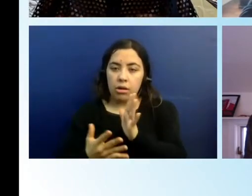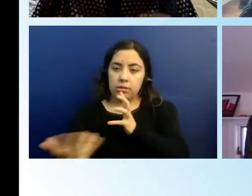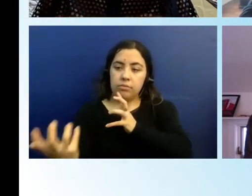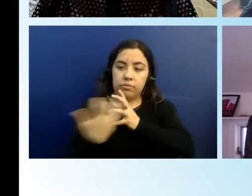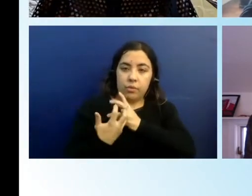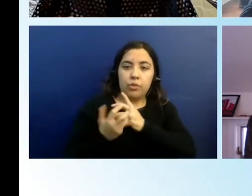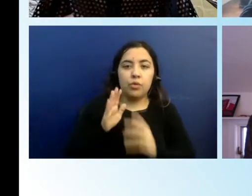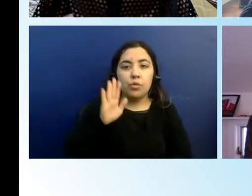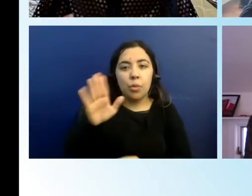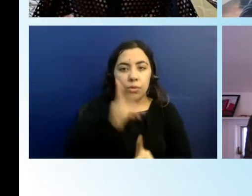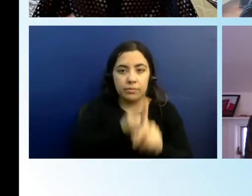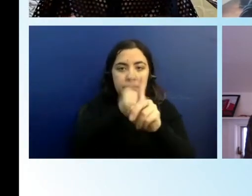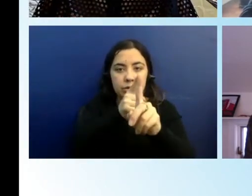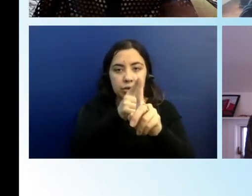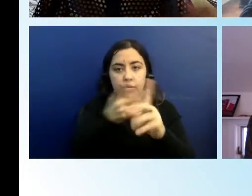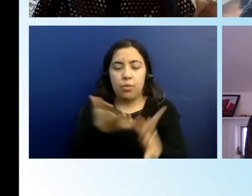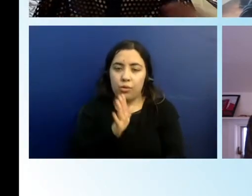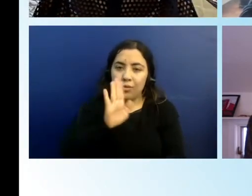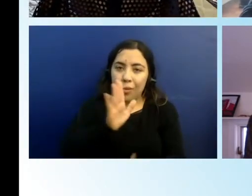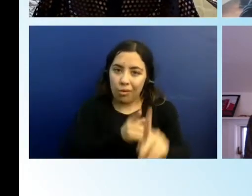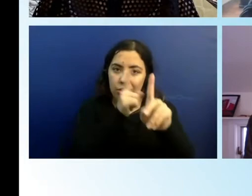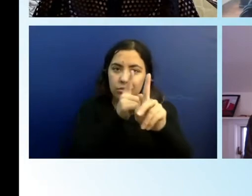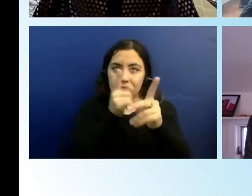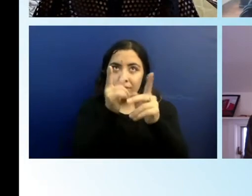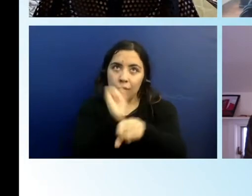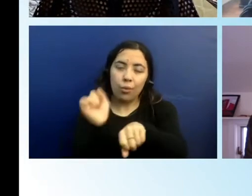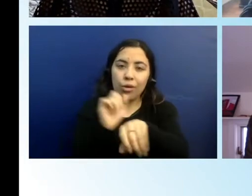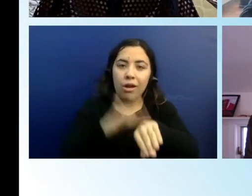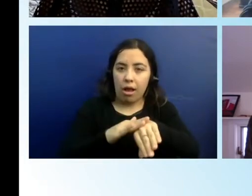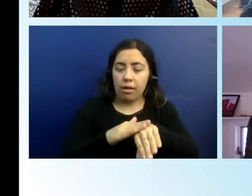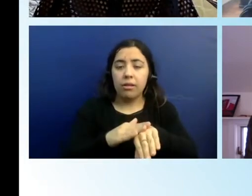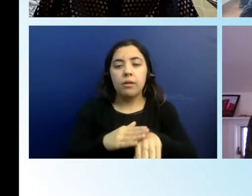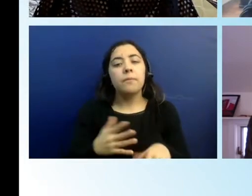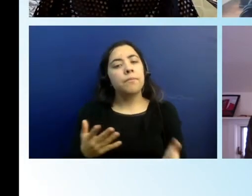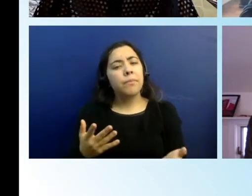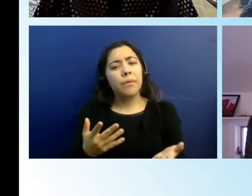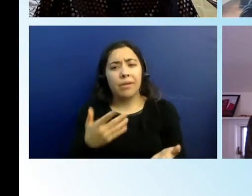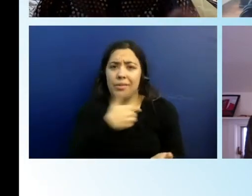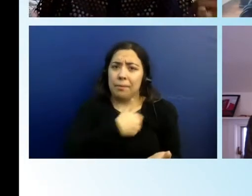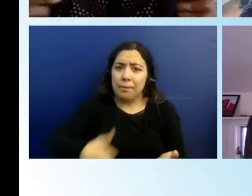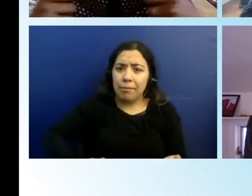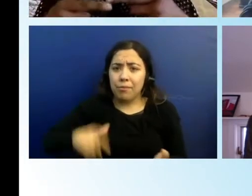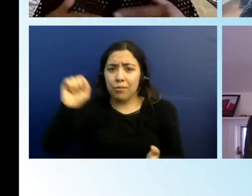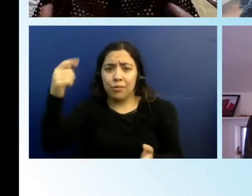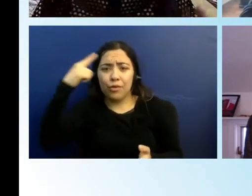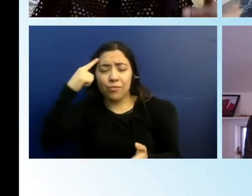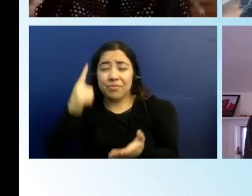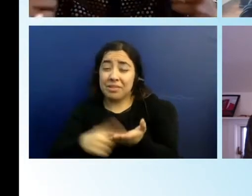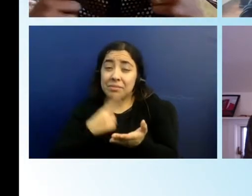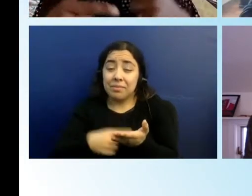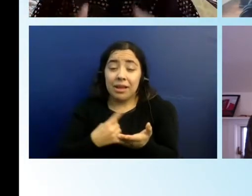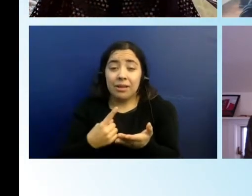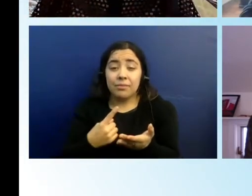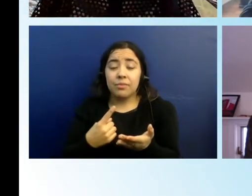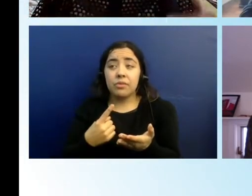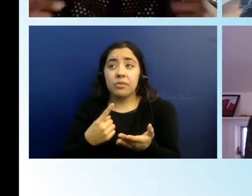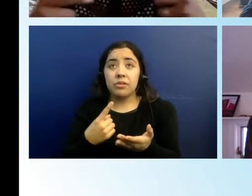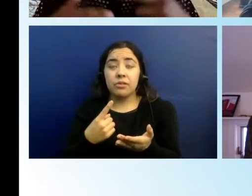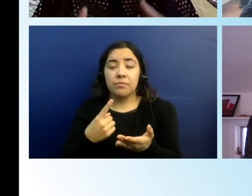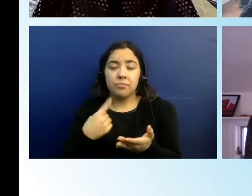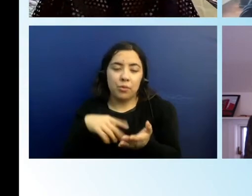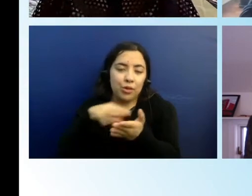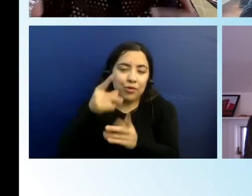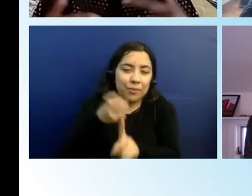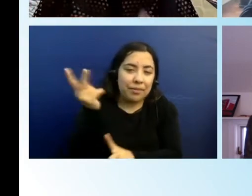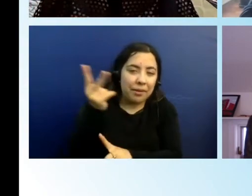think there's an anxiousness to do, but as we heard from the mayor and the governor, sometimes the listening is kind of the healing as